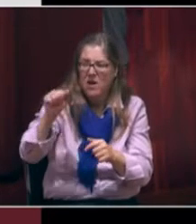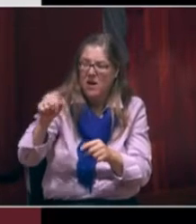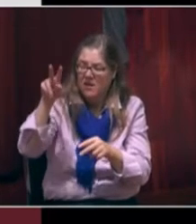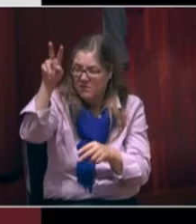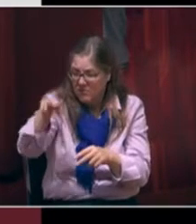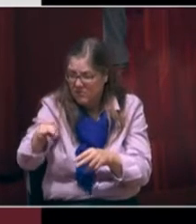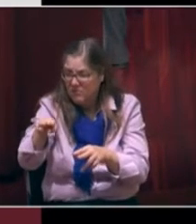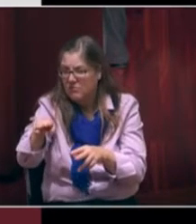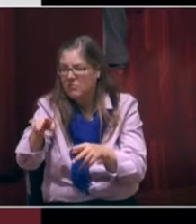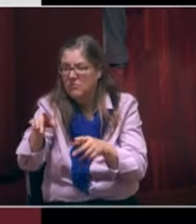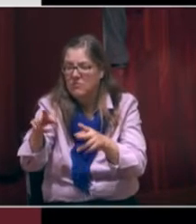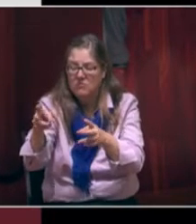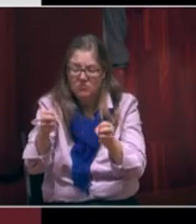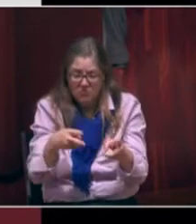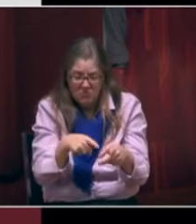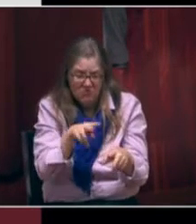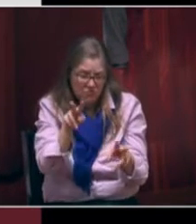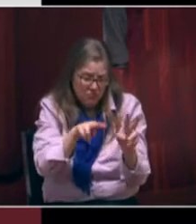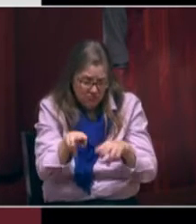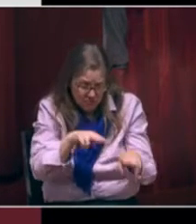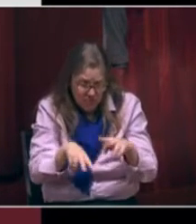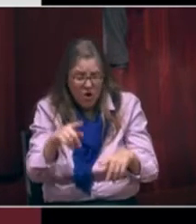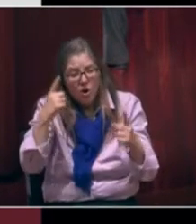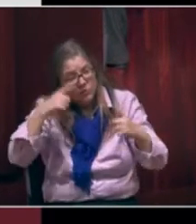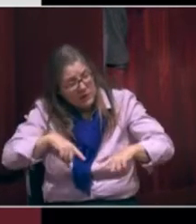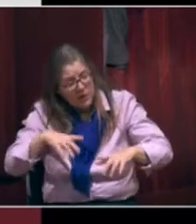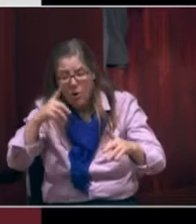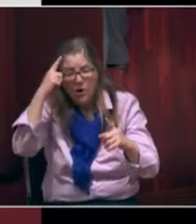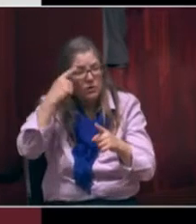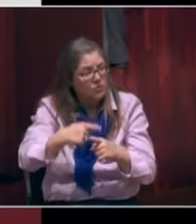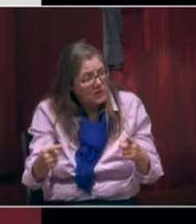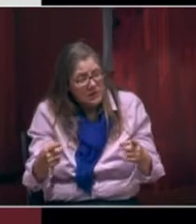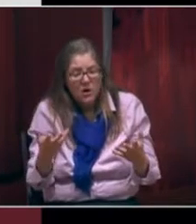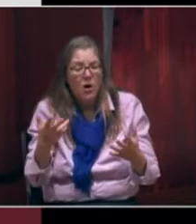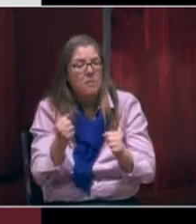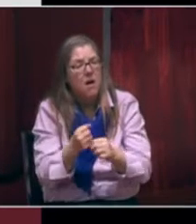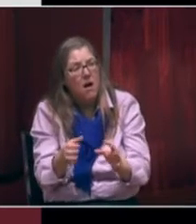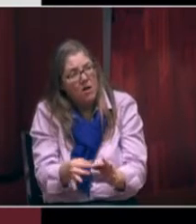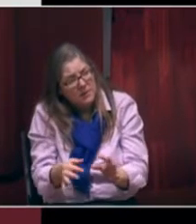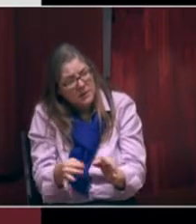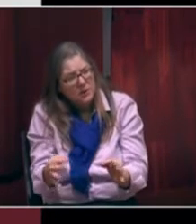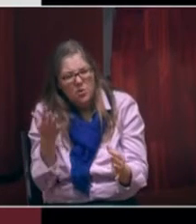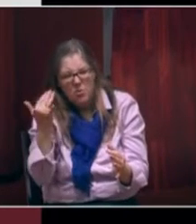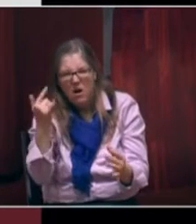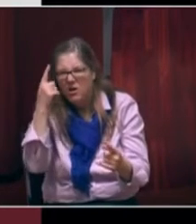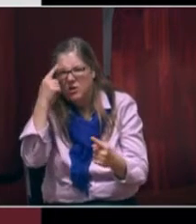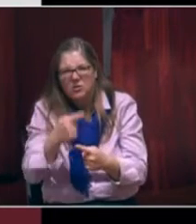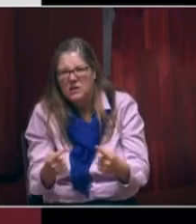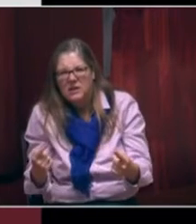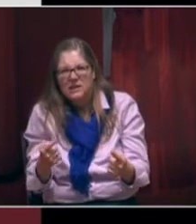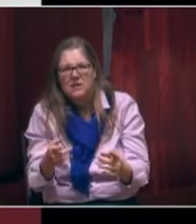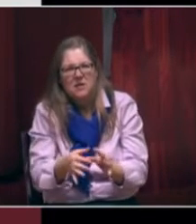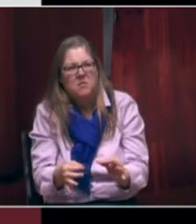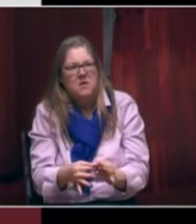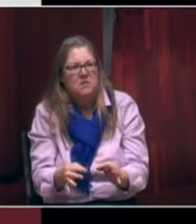or non-concur. And then if you non-concur, you give us a comment. You have a comment on why you're non-concurring.